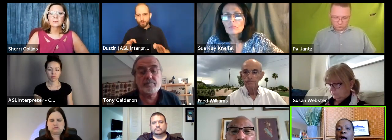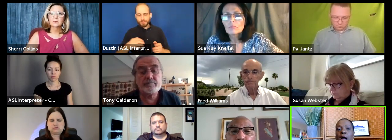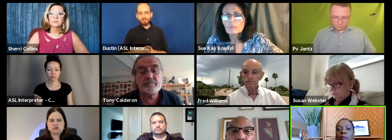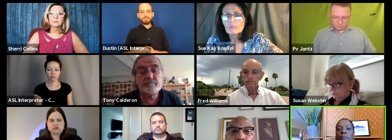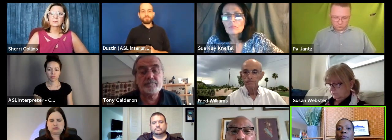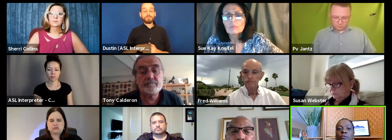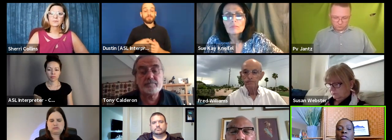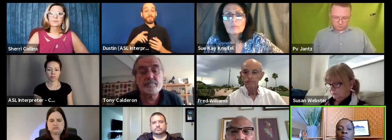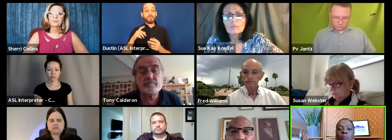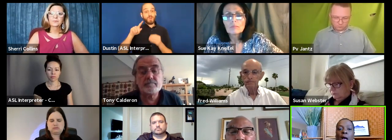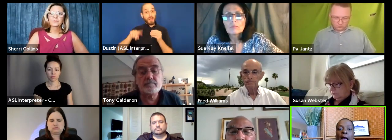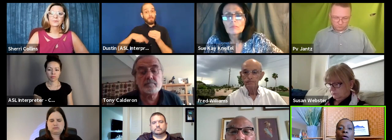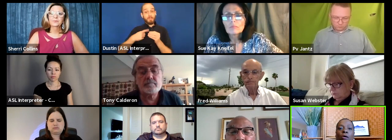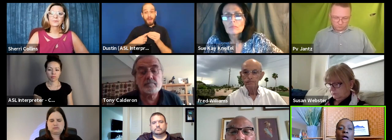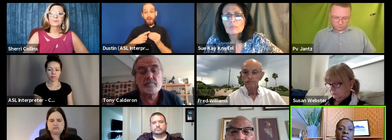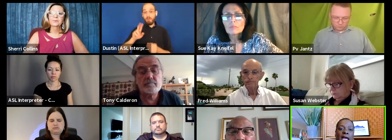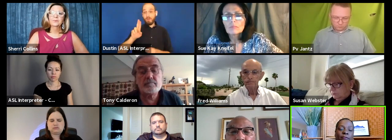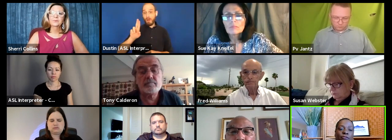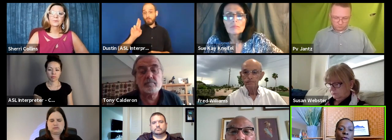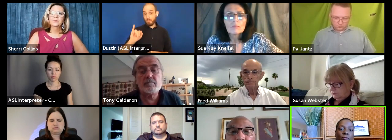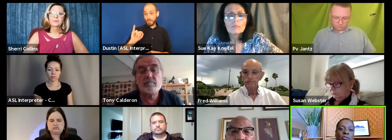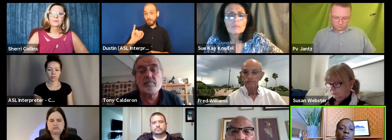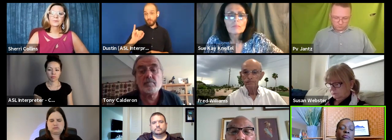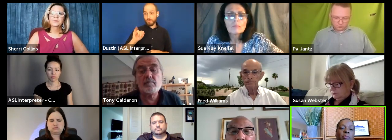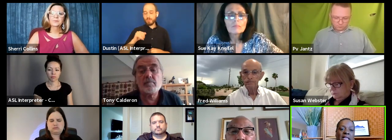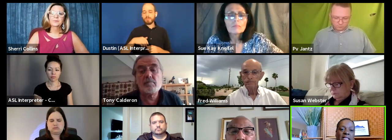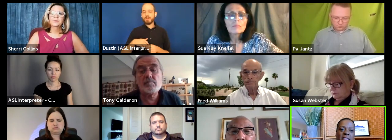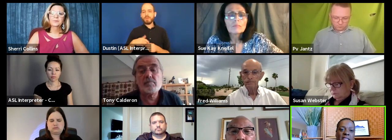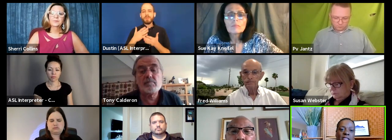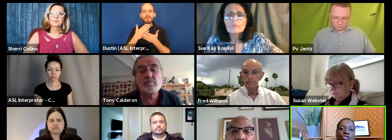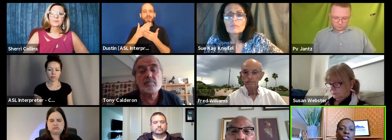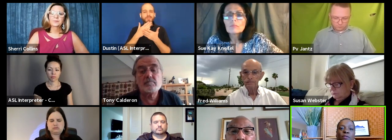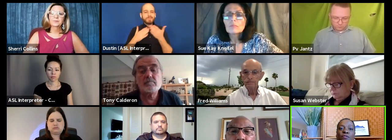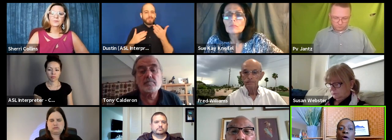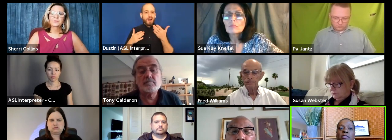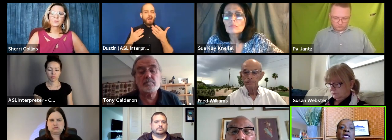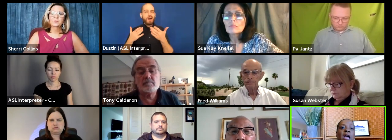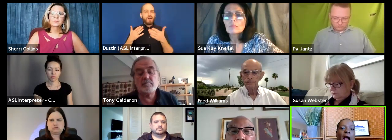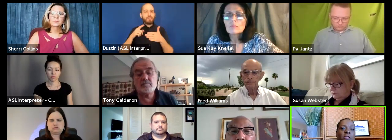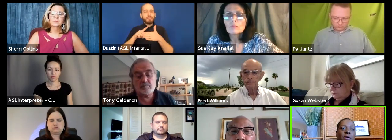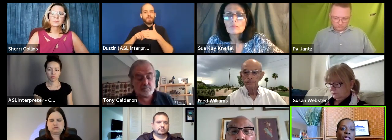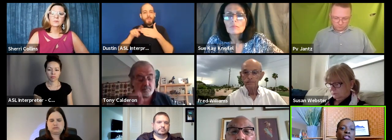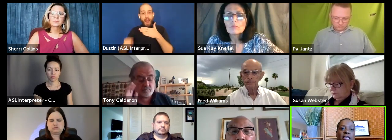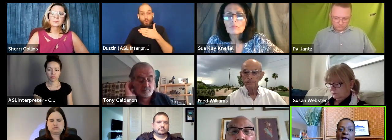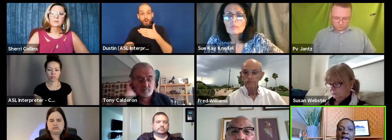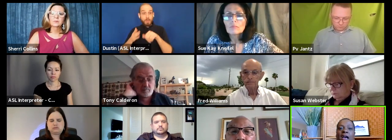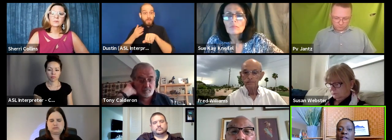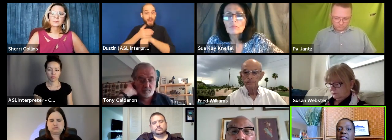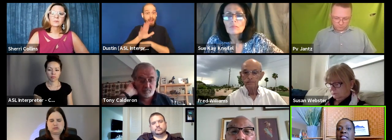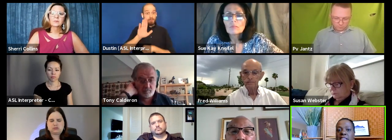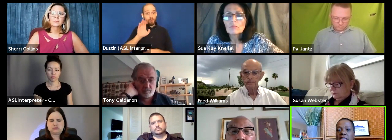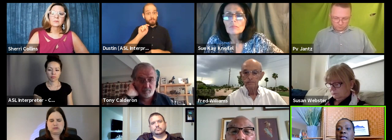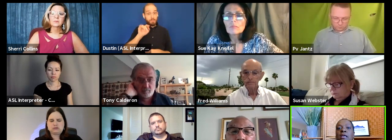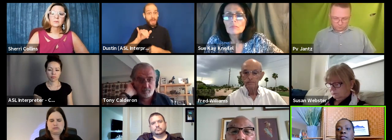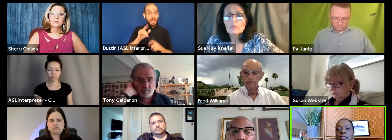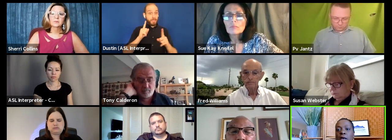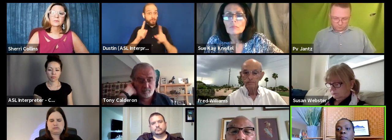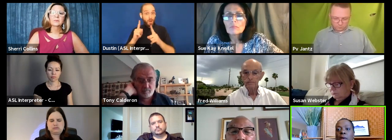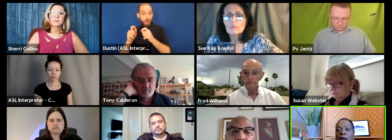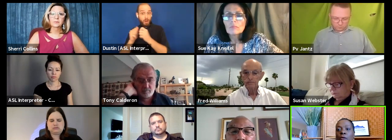insurance, some outcomes after some of Betty's discussions with folks, our specialists have